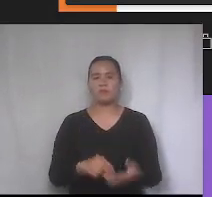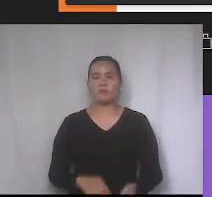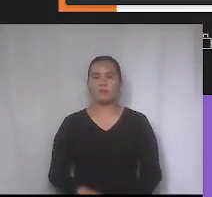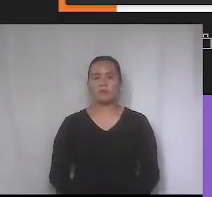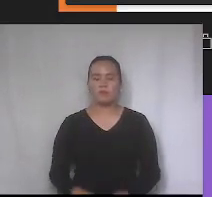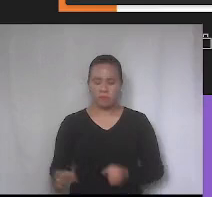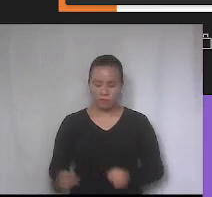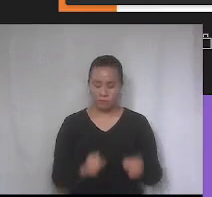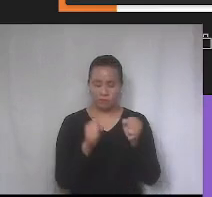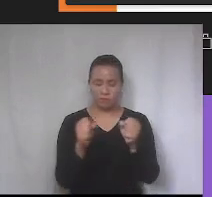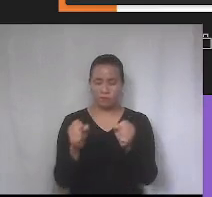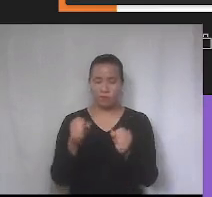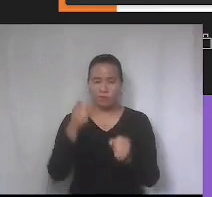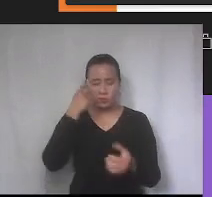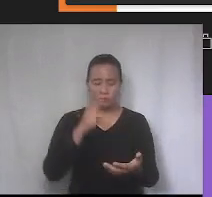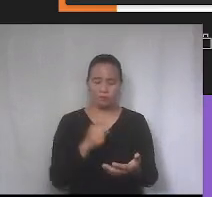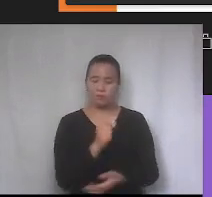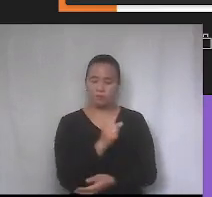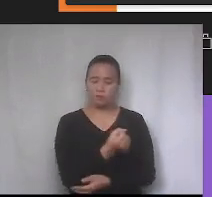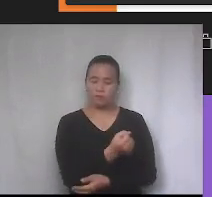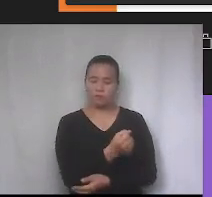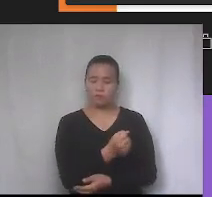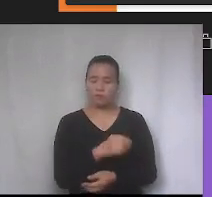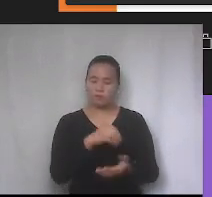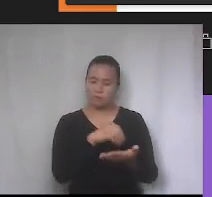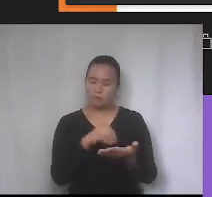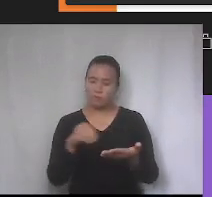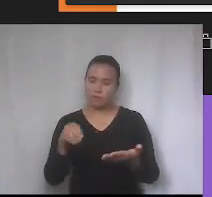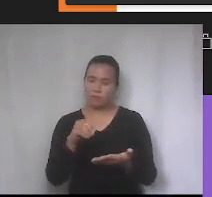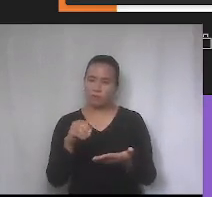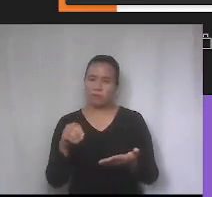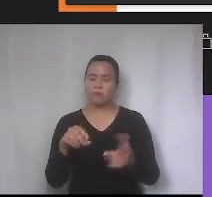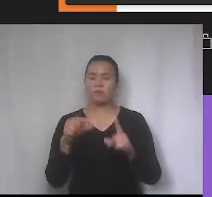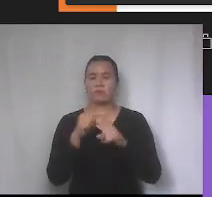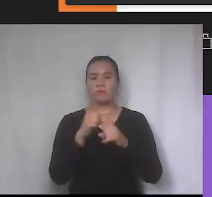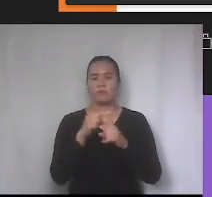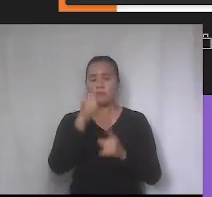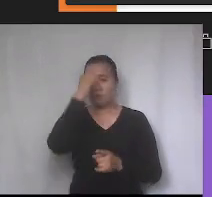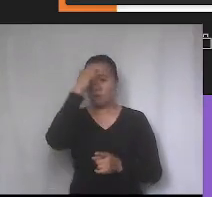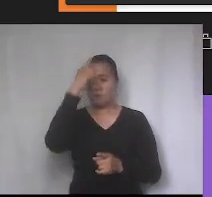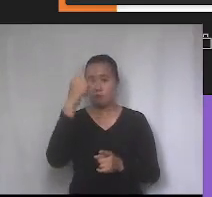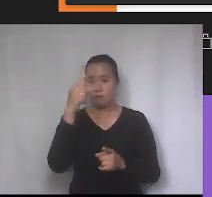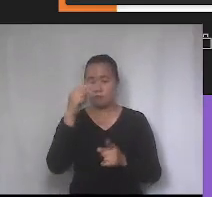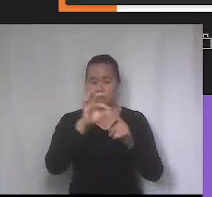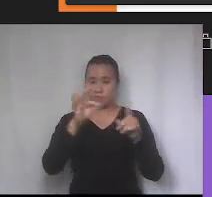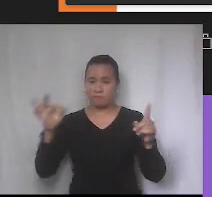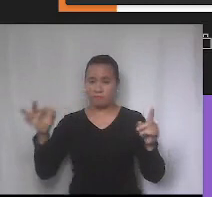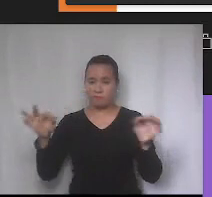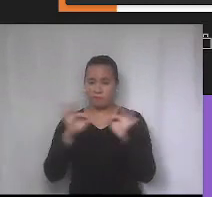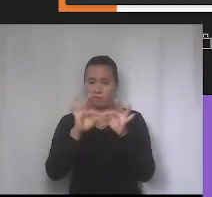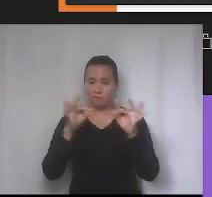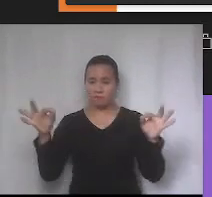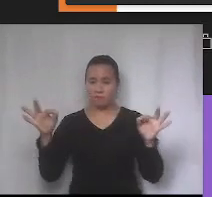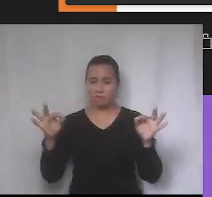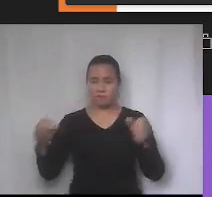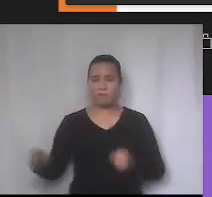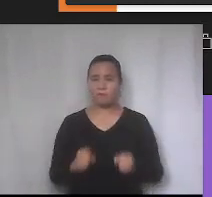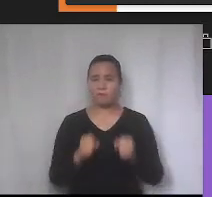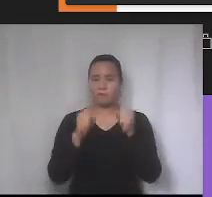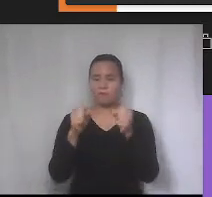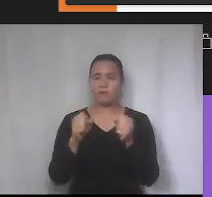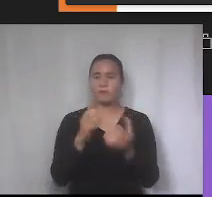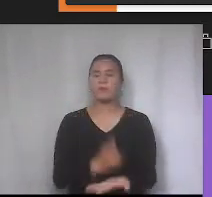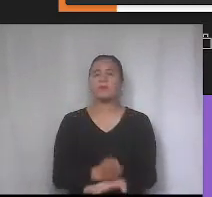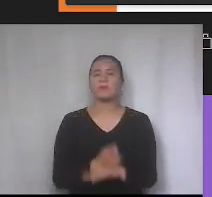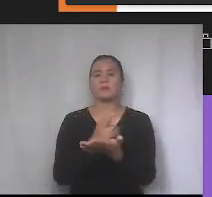strategies for spelling words, strategies for comprehending texts, and of course, strategies for helping